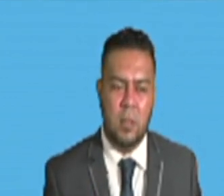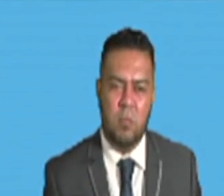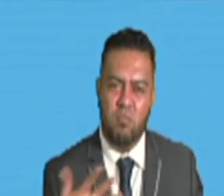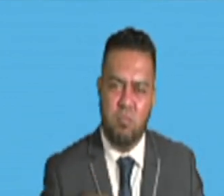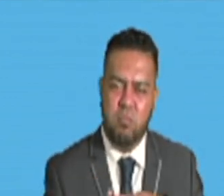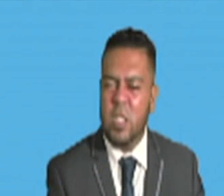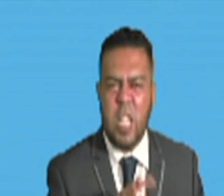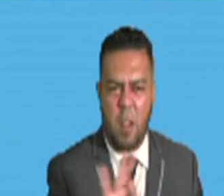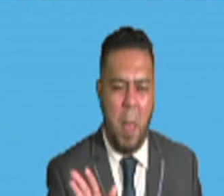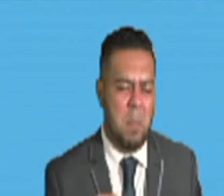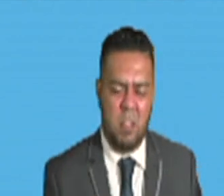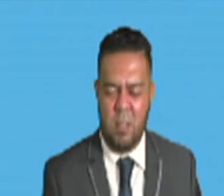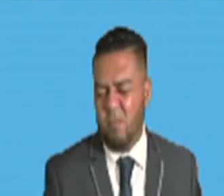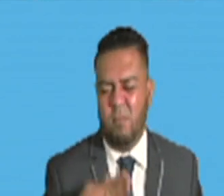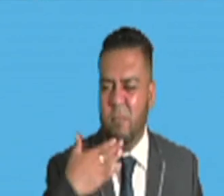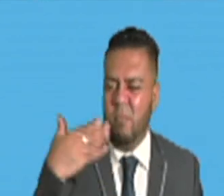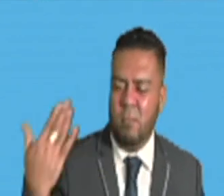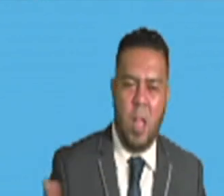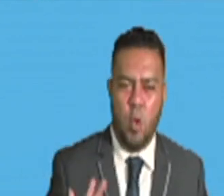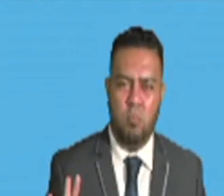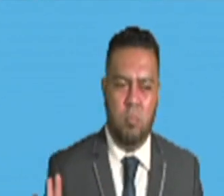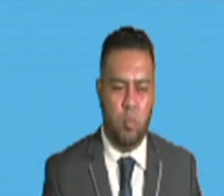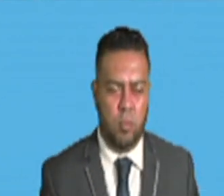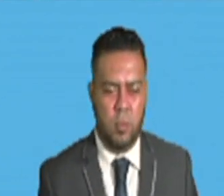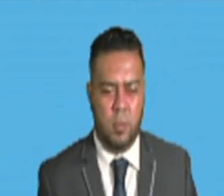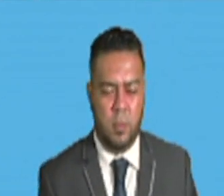business. But what I'm saying, Mr. Speaker, sir,